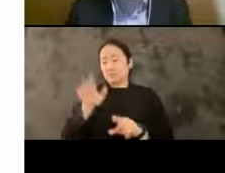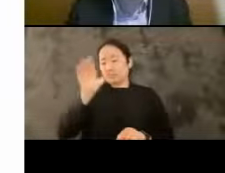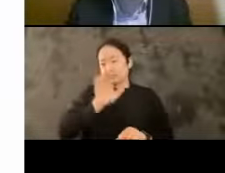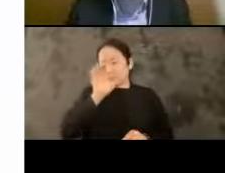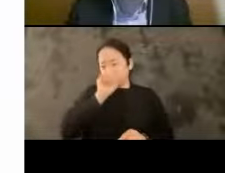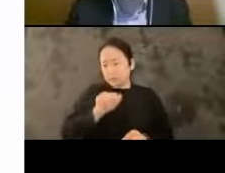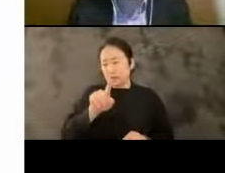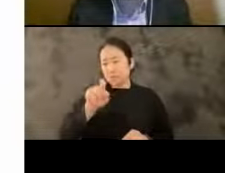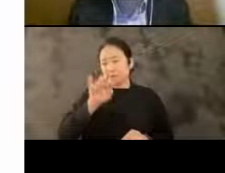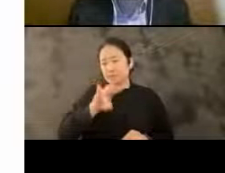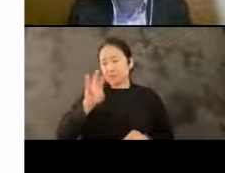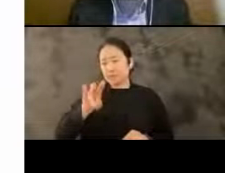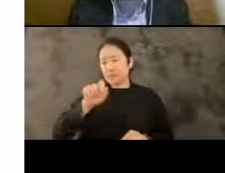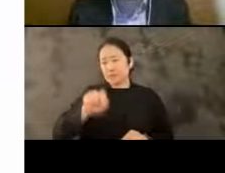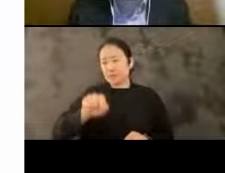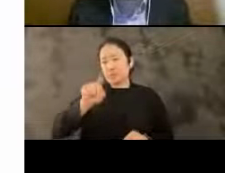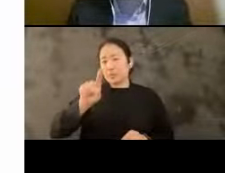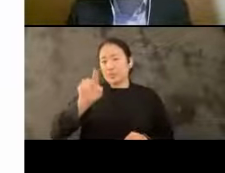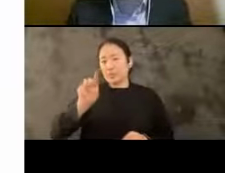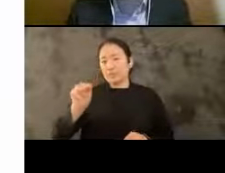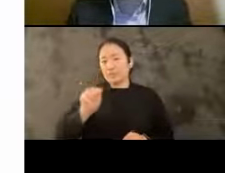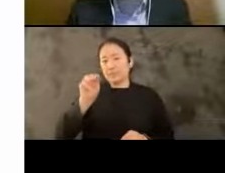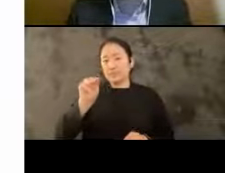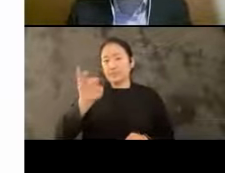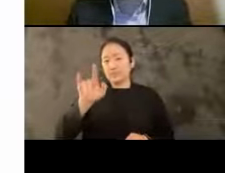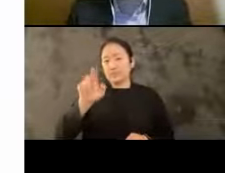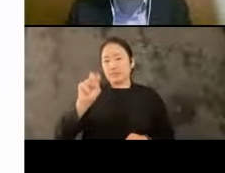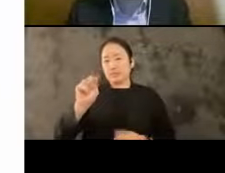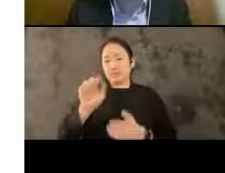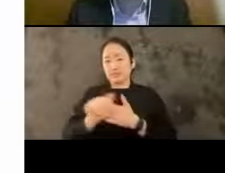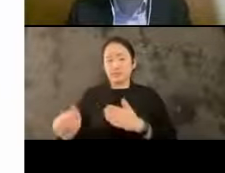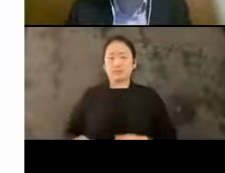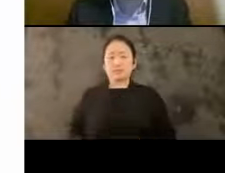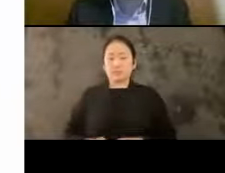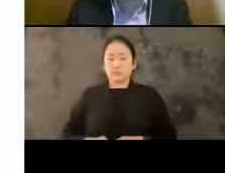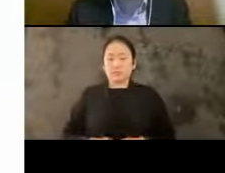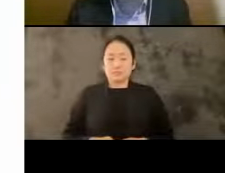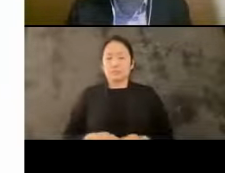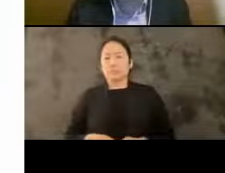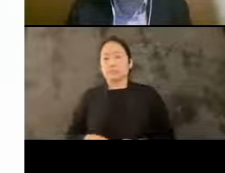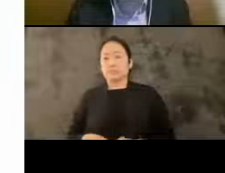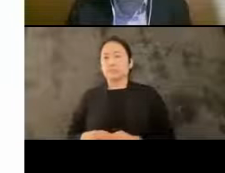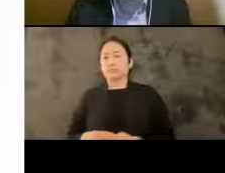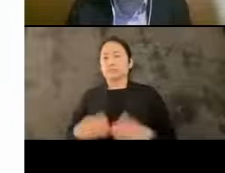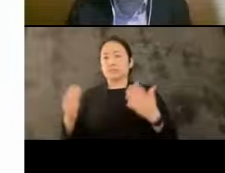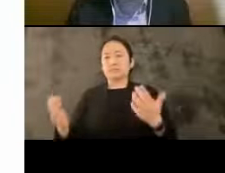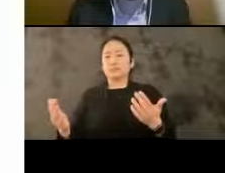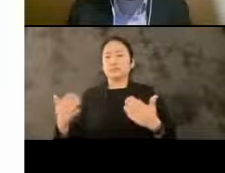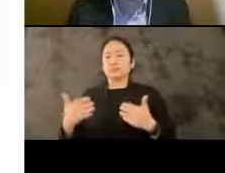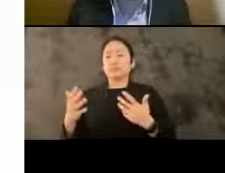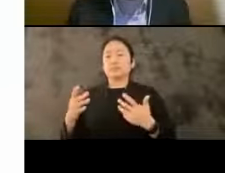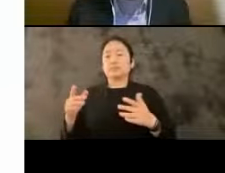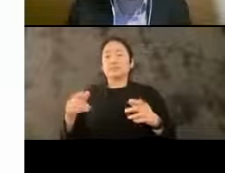million roughly. And as we move forward into the tier